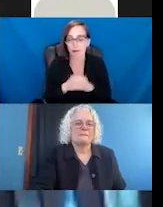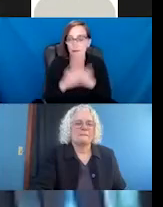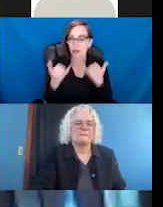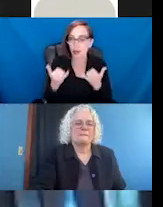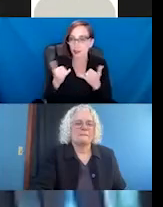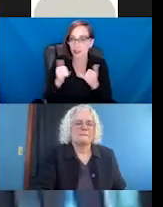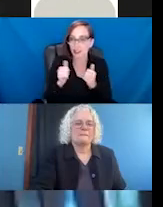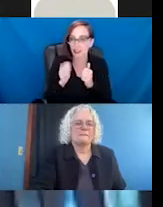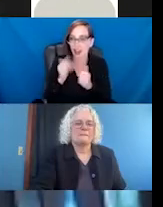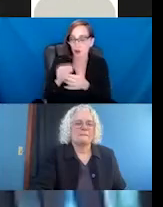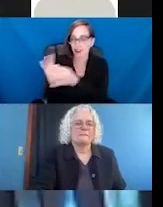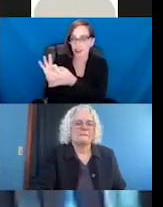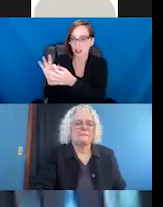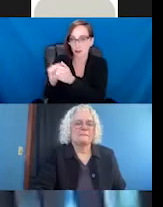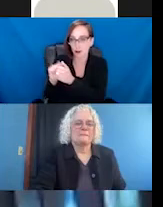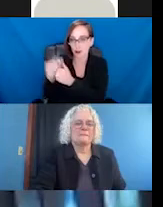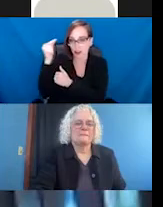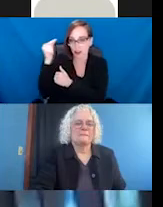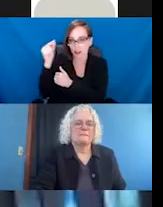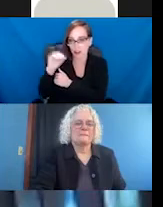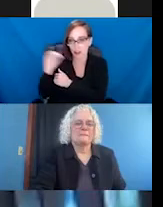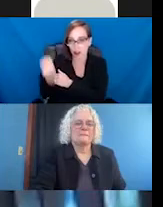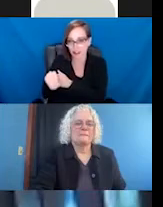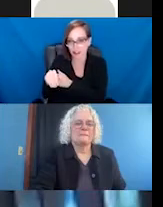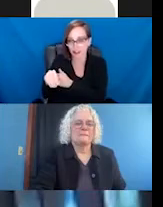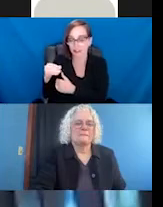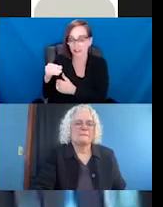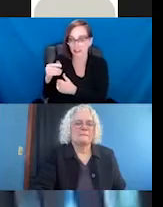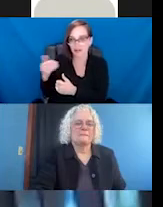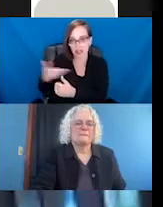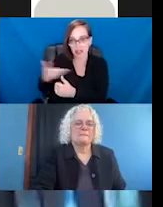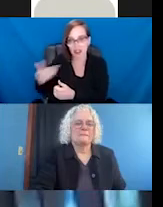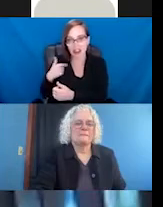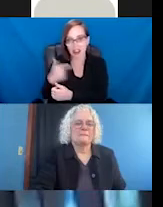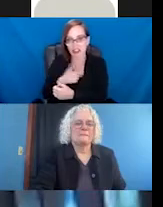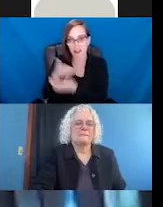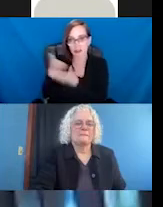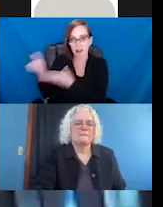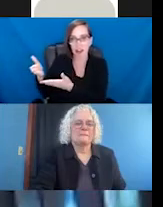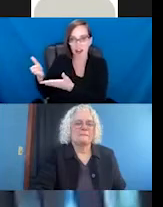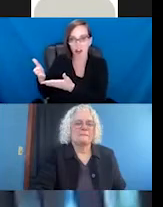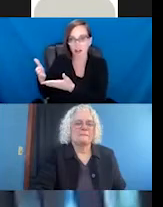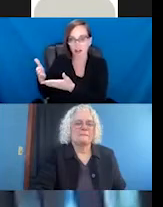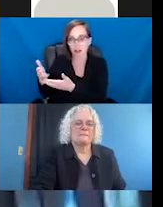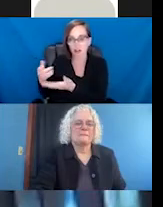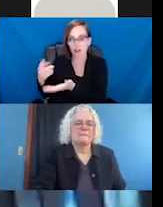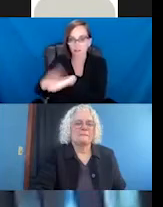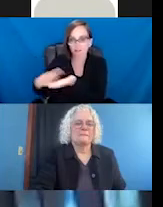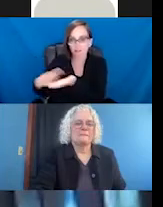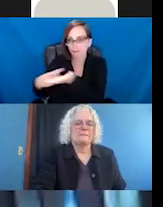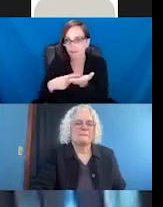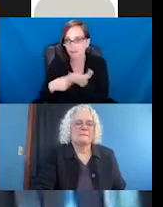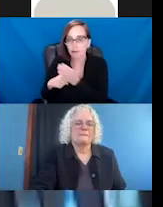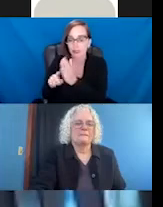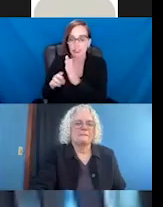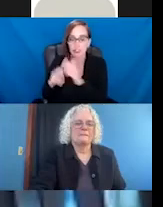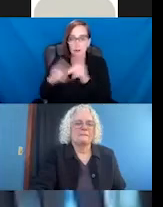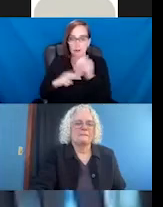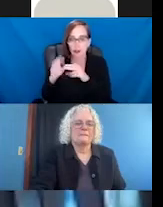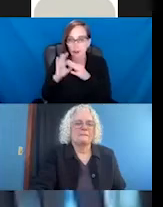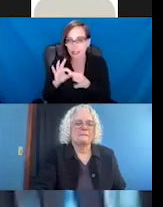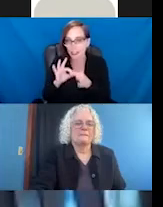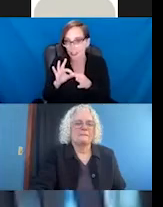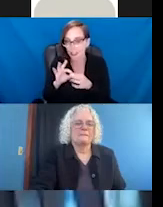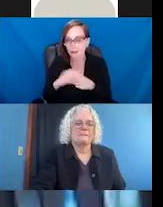Minnesota, and able to sit at the table and build relationships with other entities,